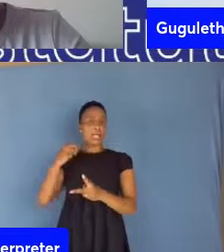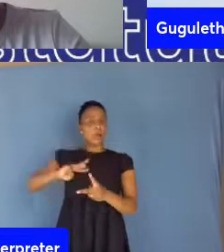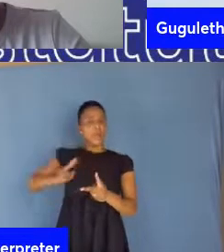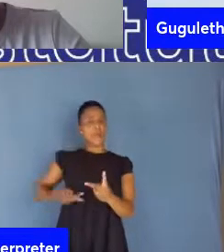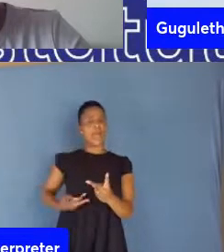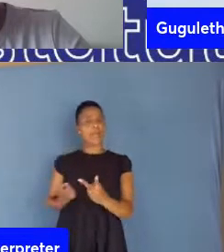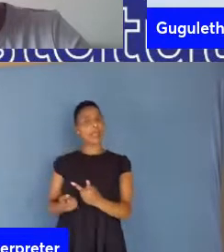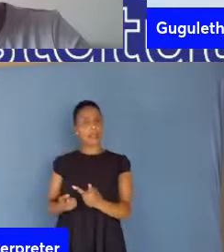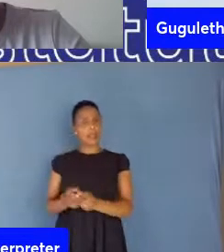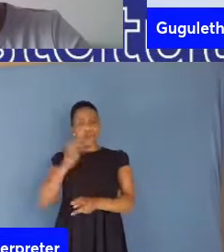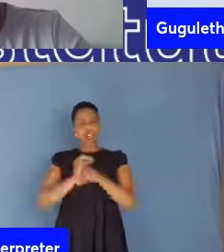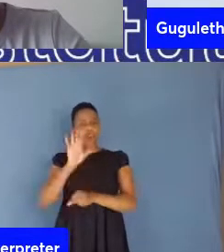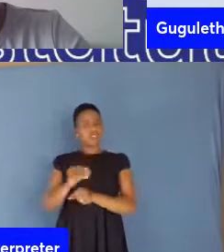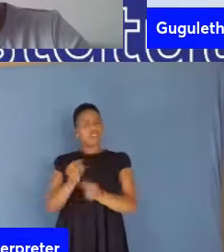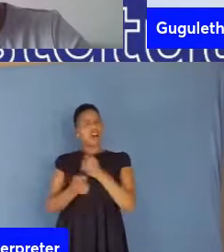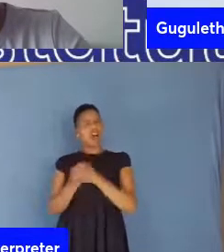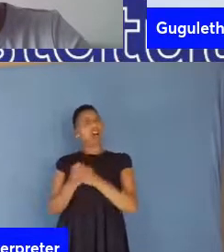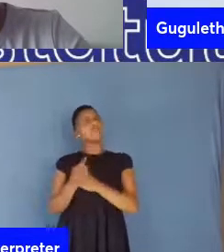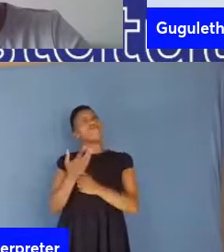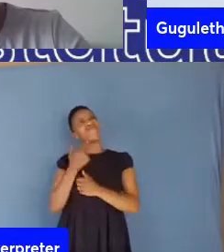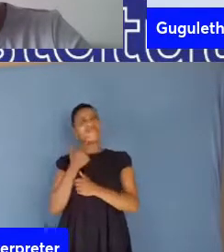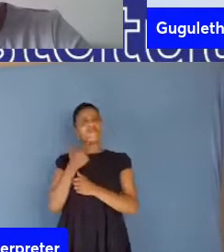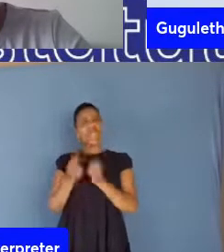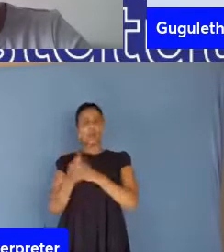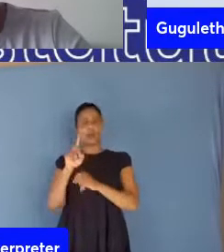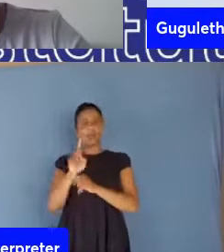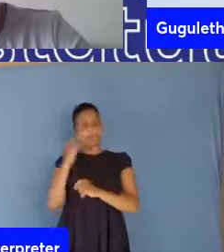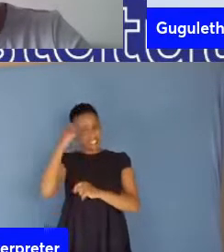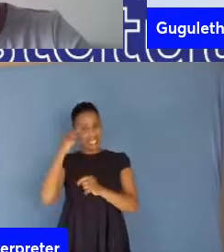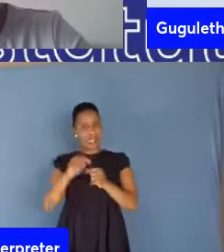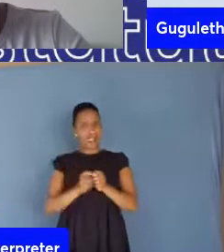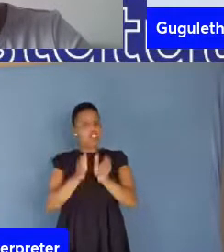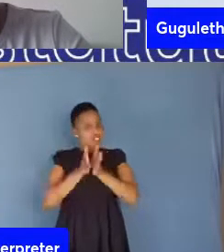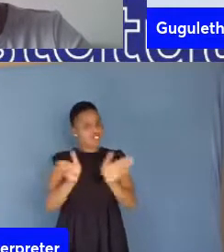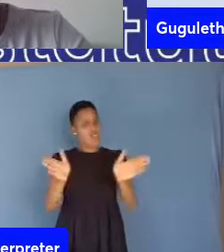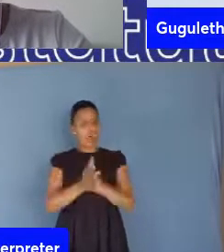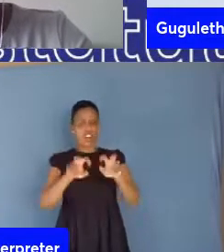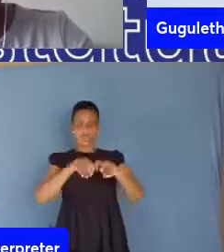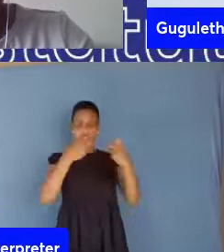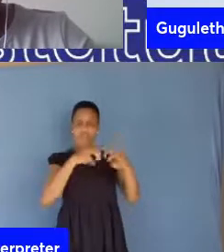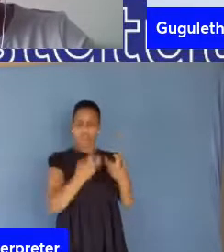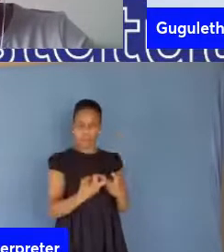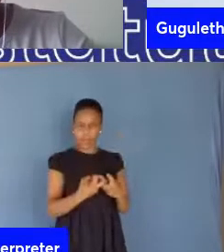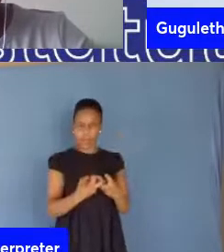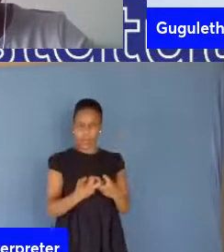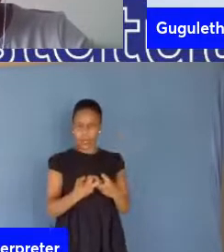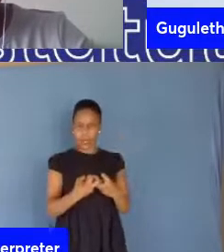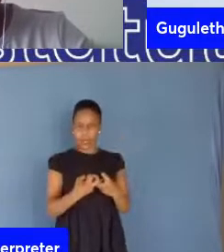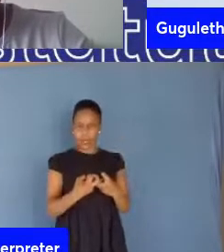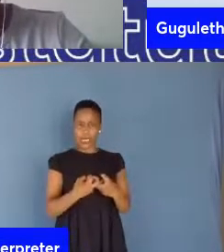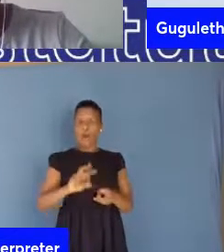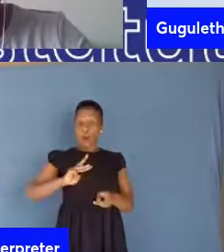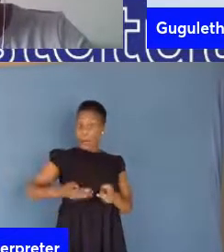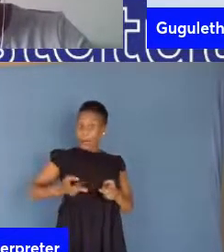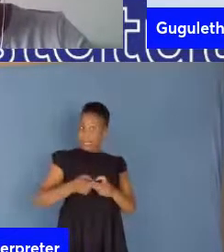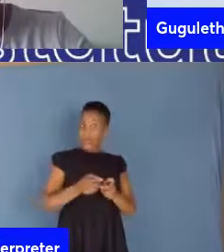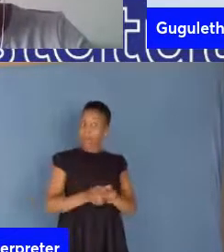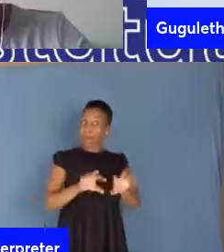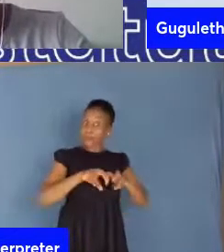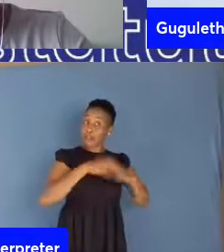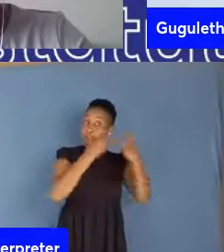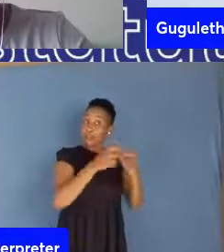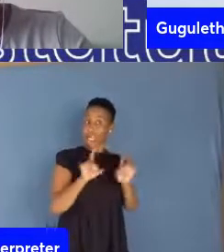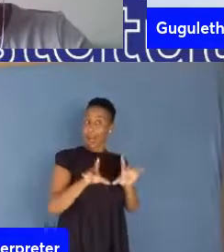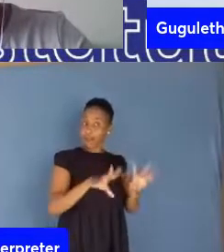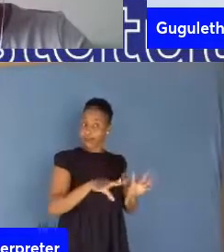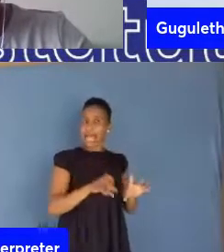general, women who are raped, they are raped in the main by people they trust and know. So there's a whole lot of